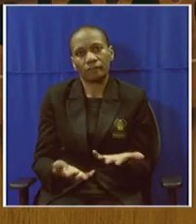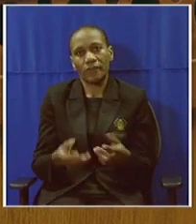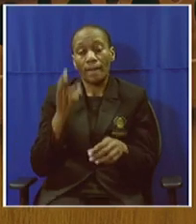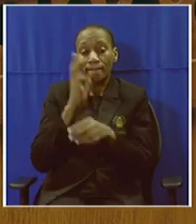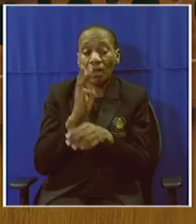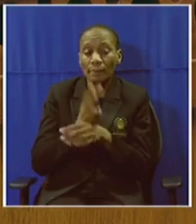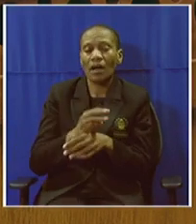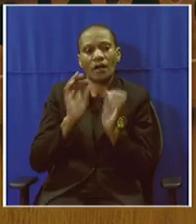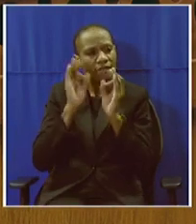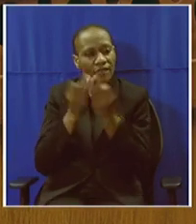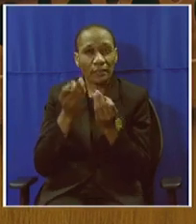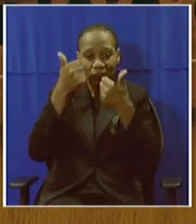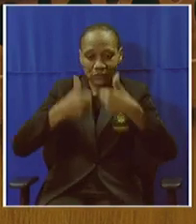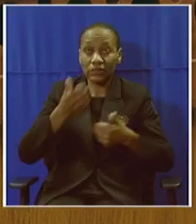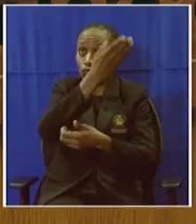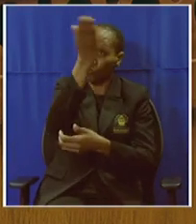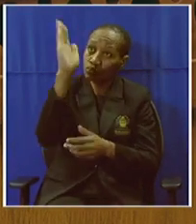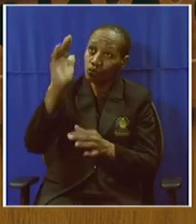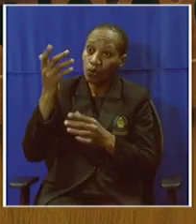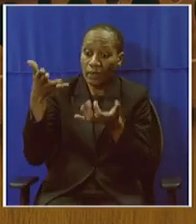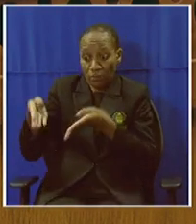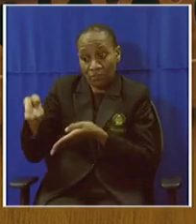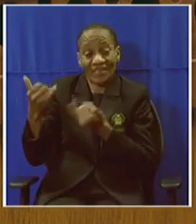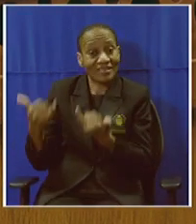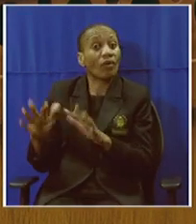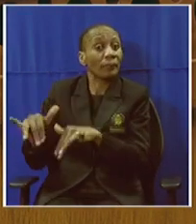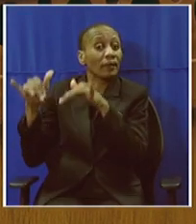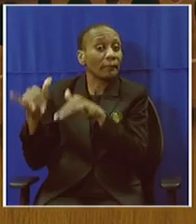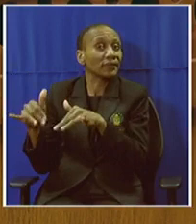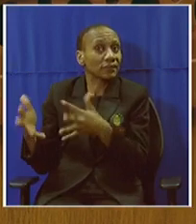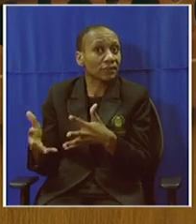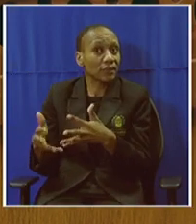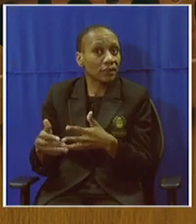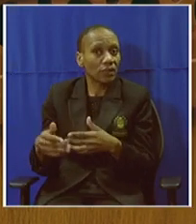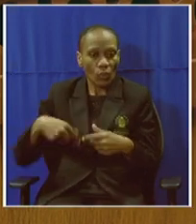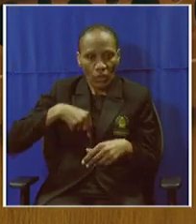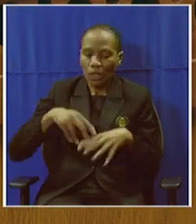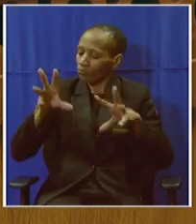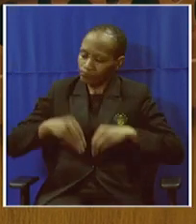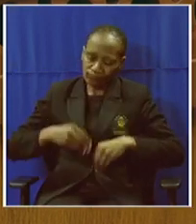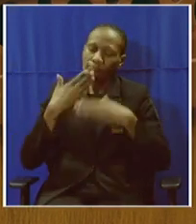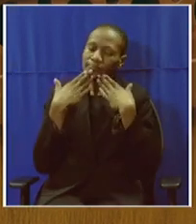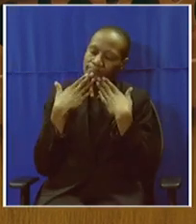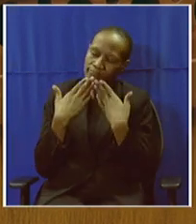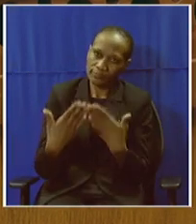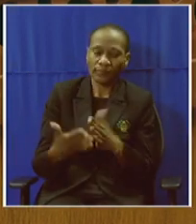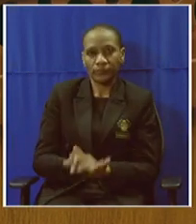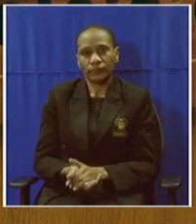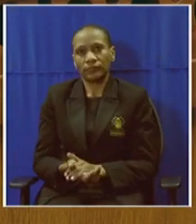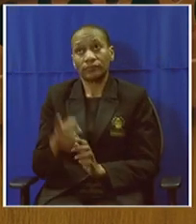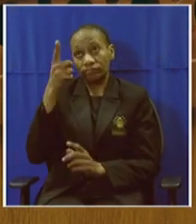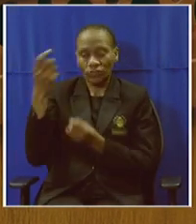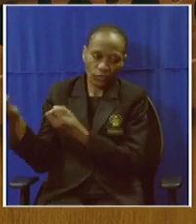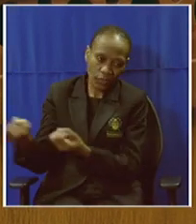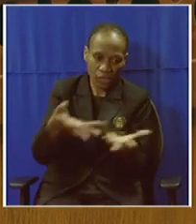and the family for attending this session of Parliament, which Al-Jamaa really appreciate. You gave South